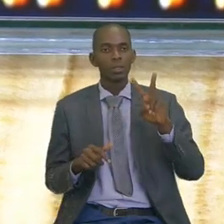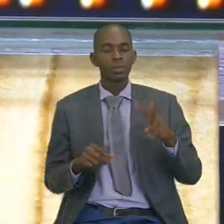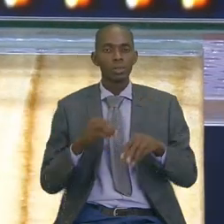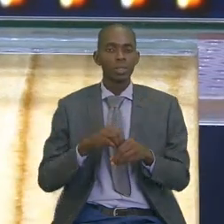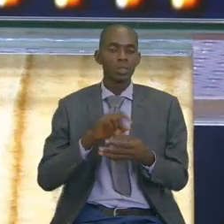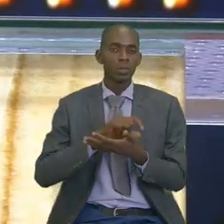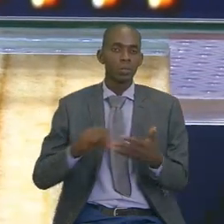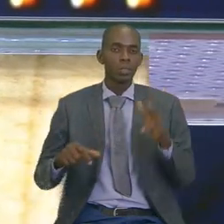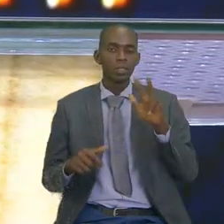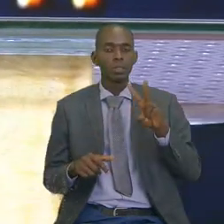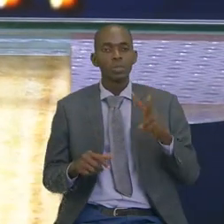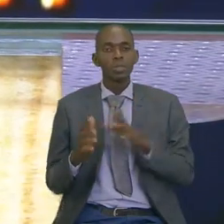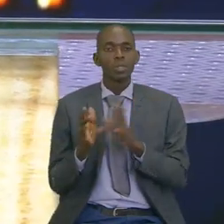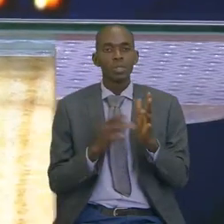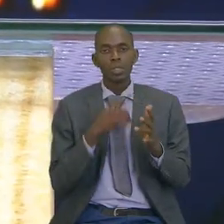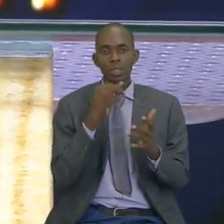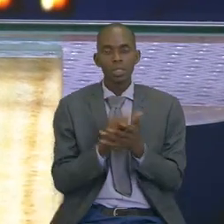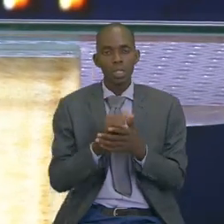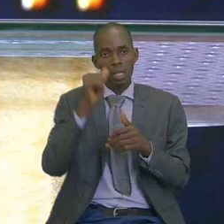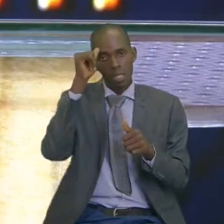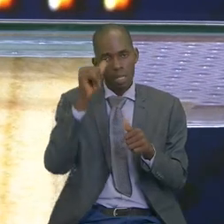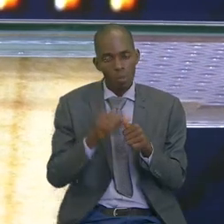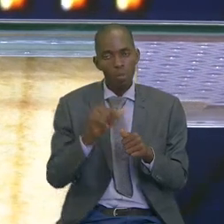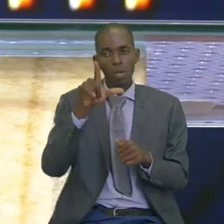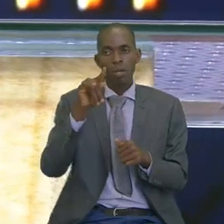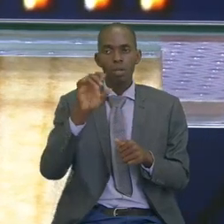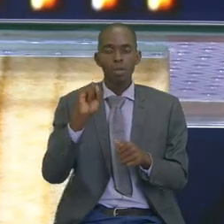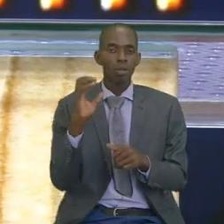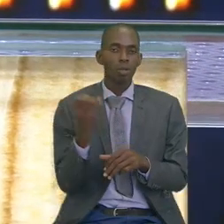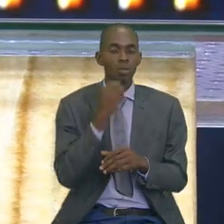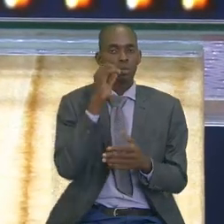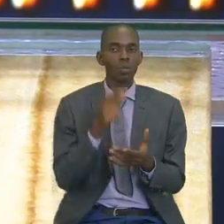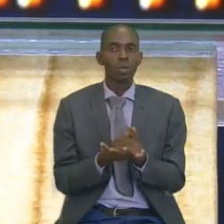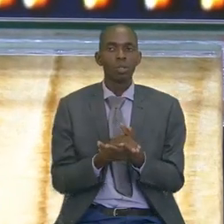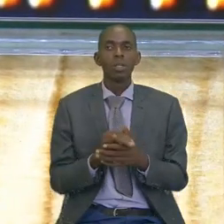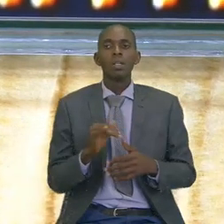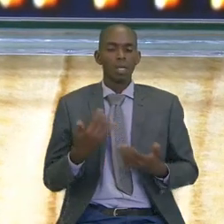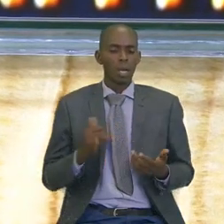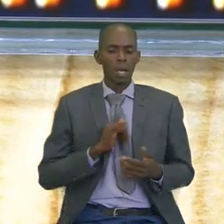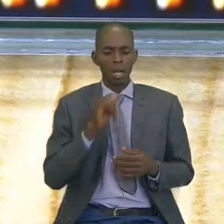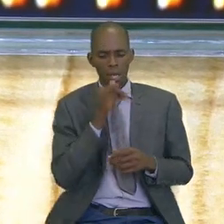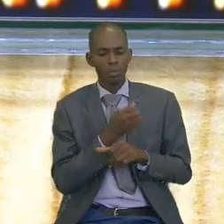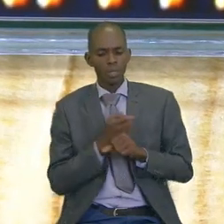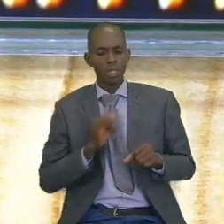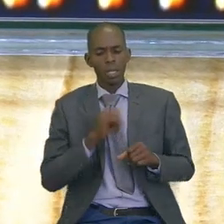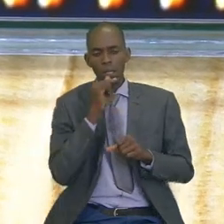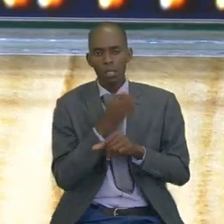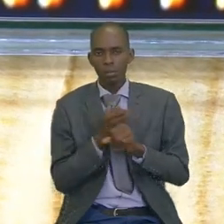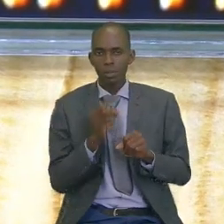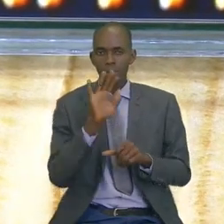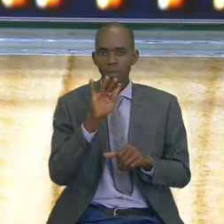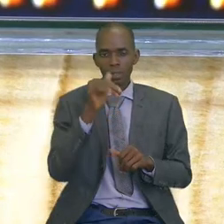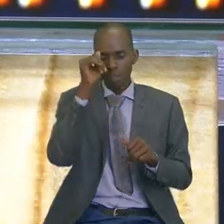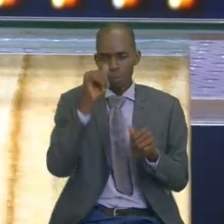in verse 32, Jesus said, remember Lord's wife. I'm saved. Remember